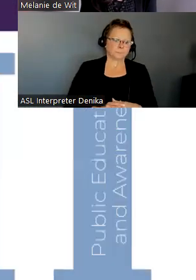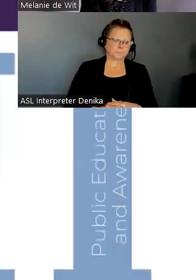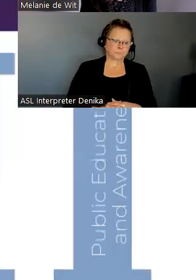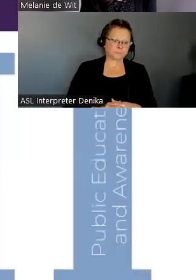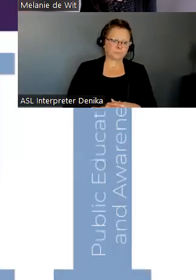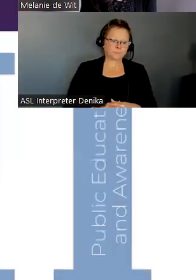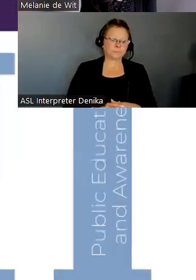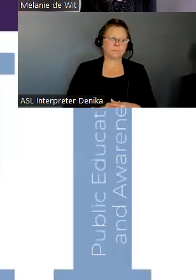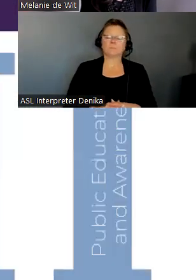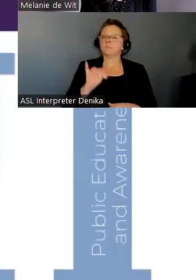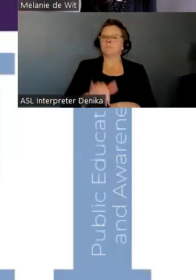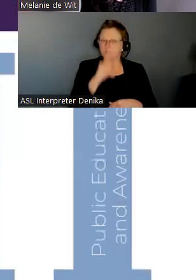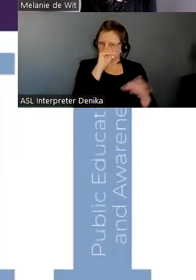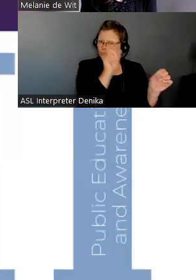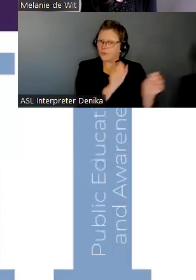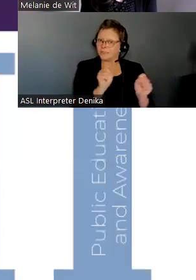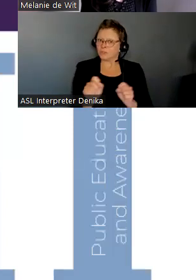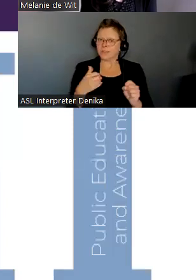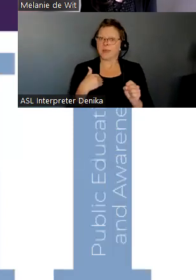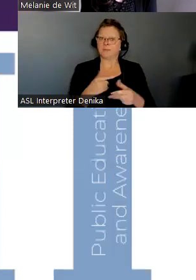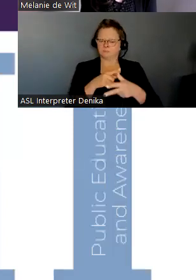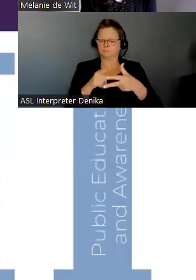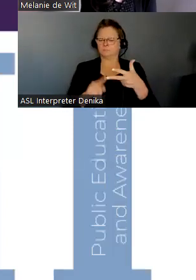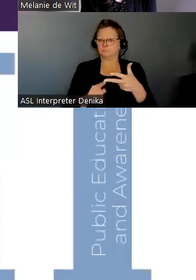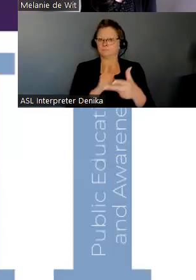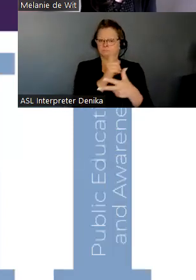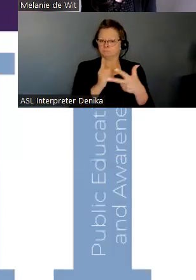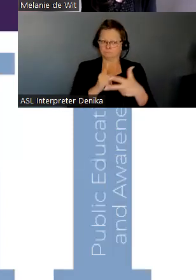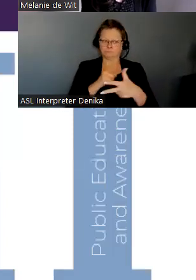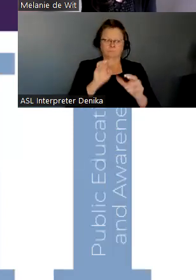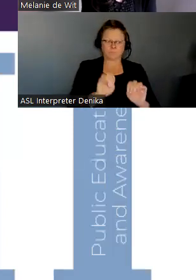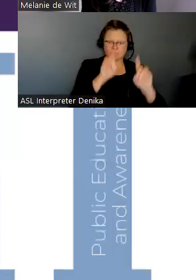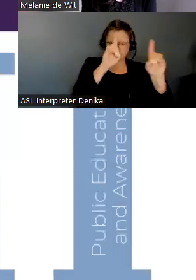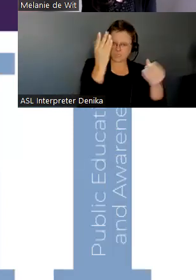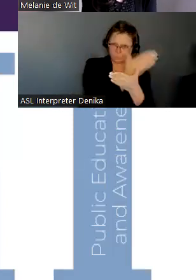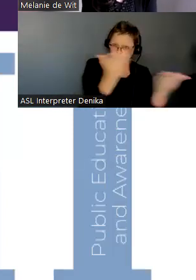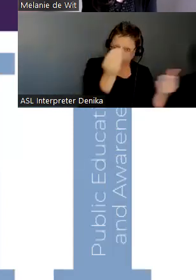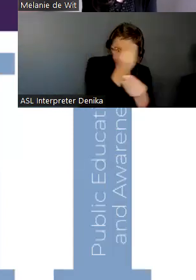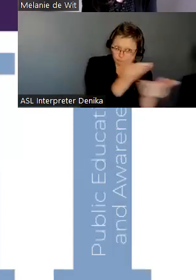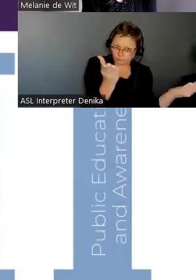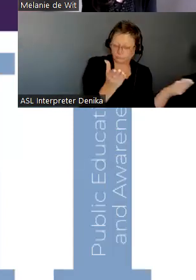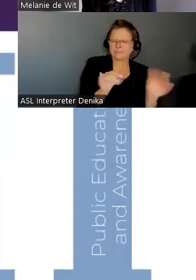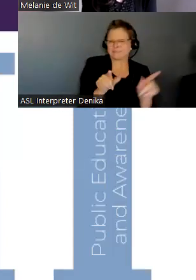And the strategy has 3 main pillars: education and awareness, such as the event that we're hosting